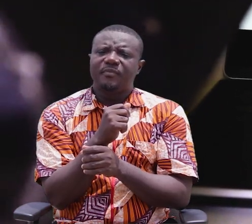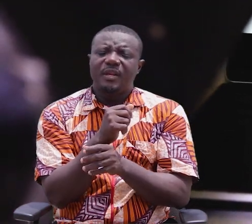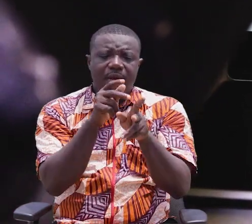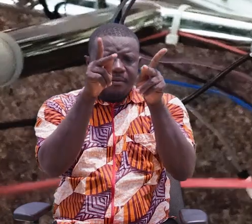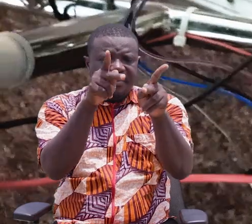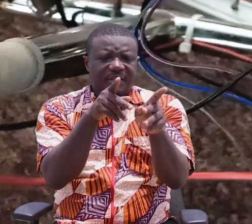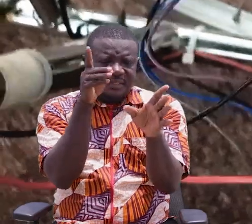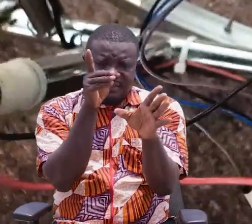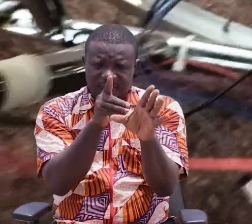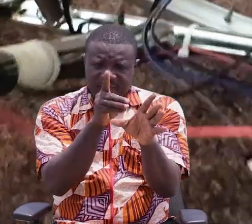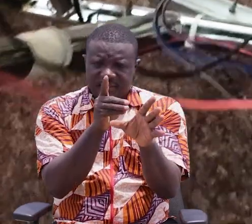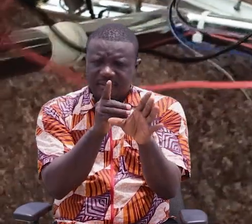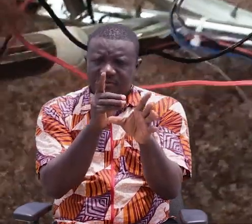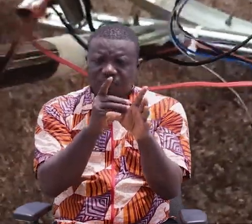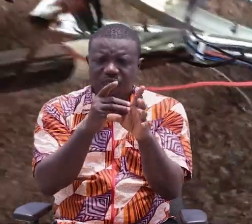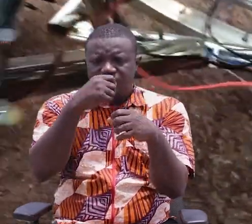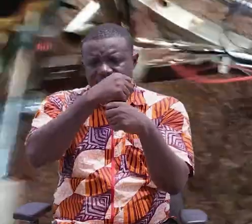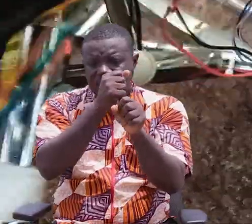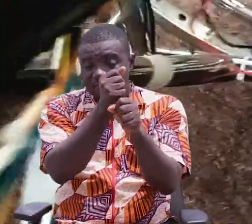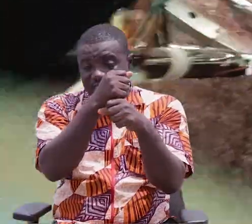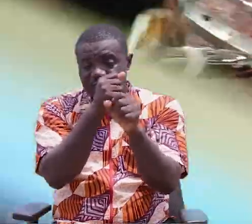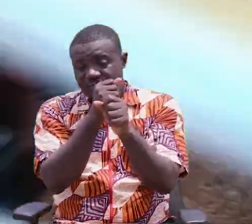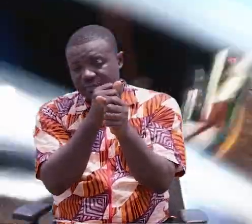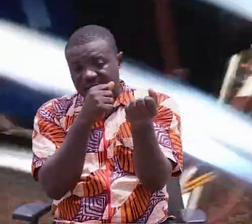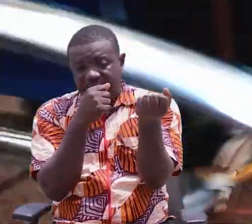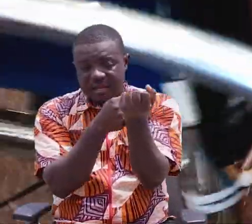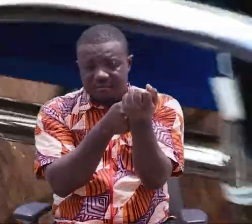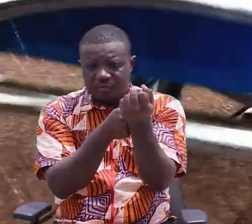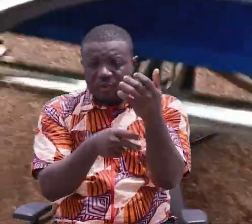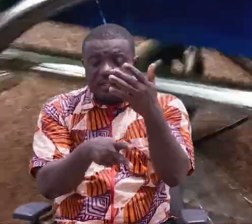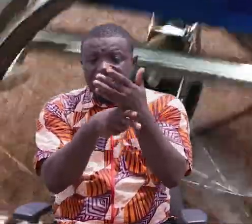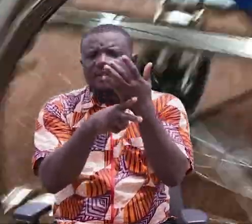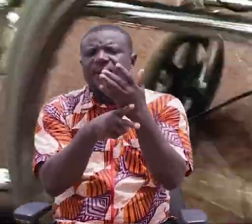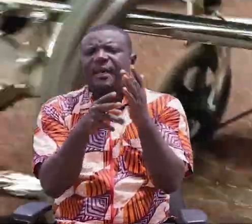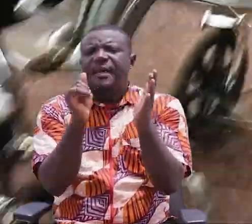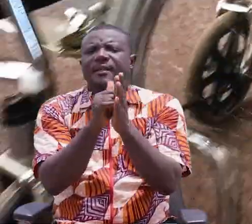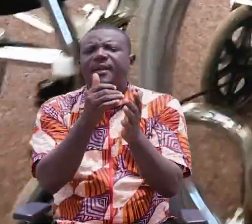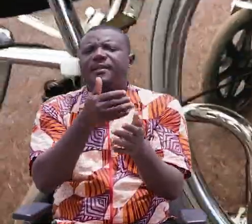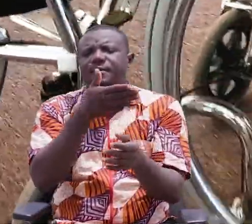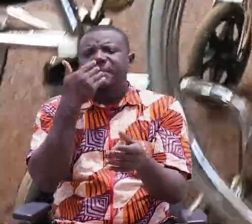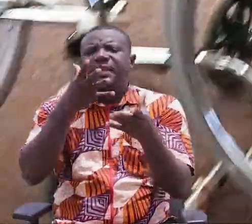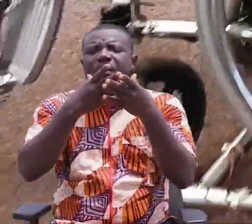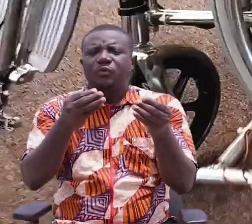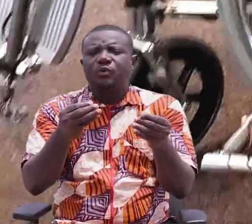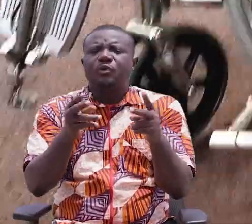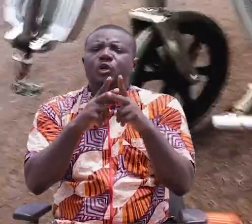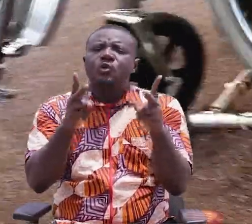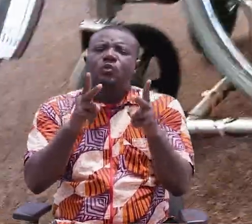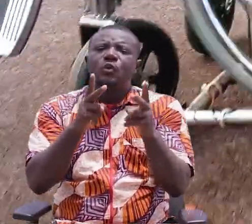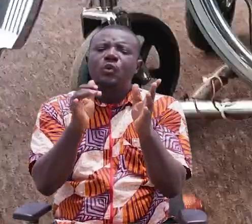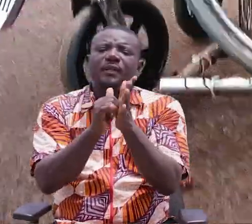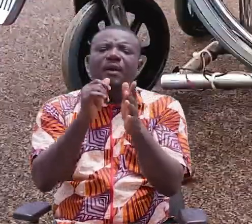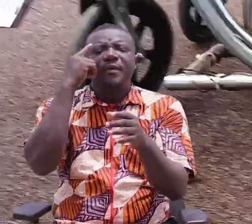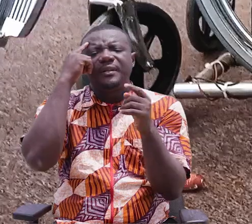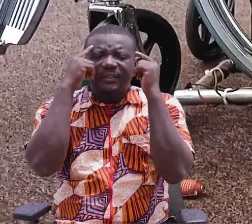the involvement of persons with disabilities in creating assistive technologies always yields a better result. So for that